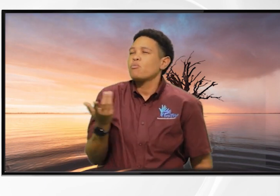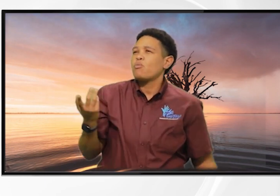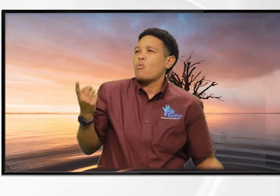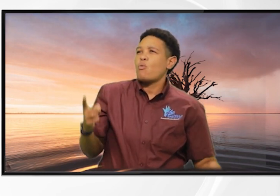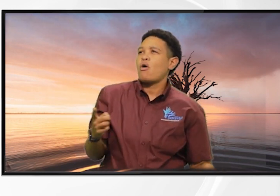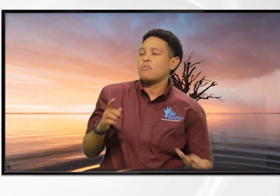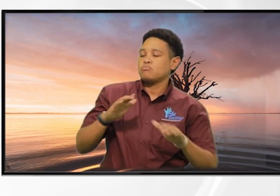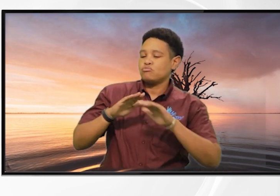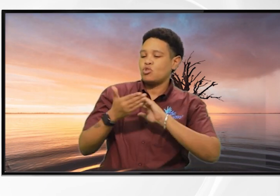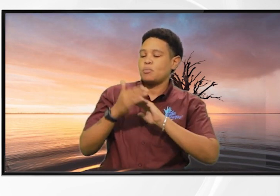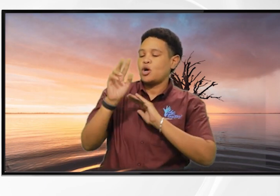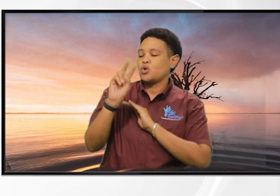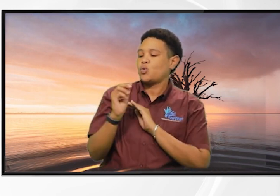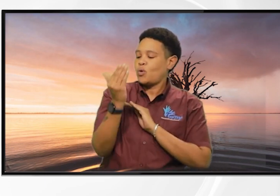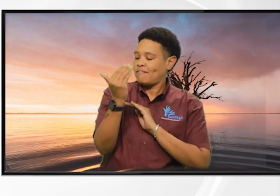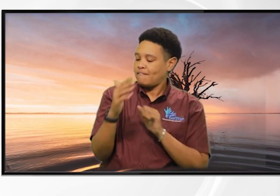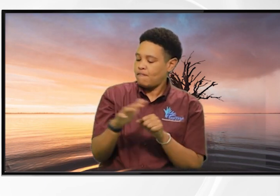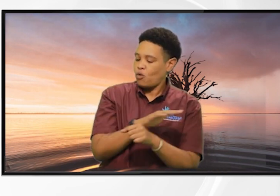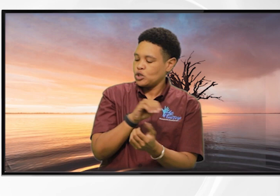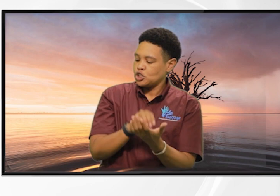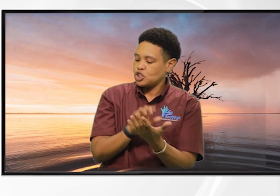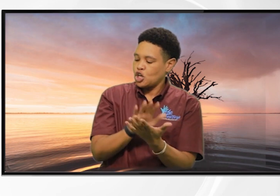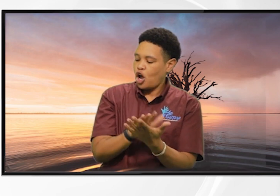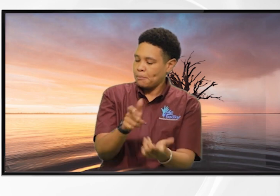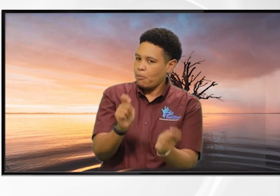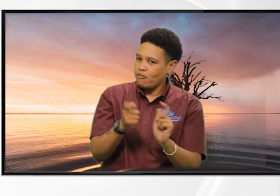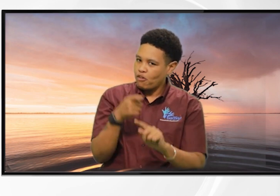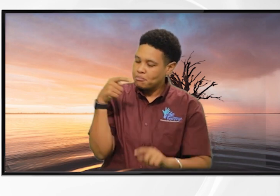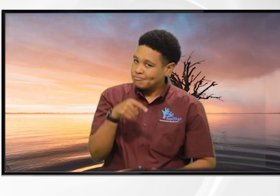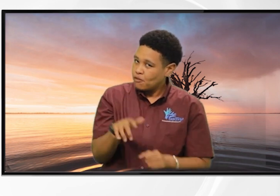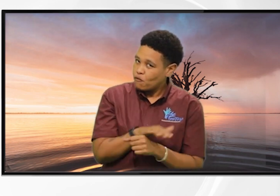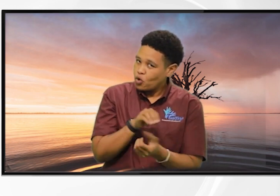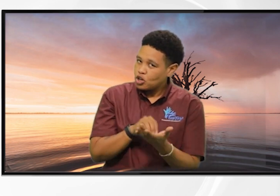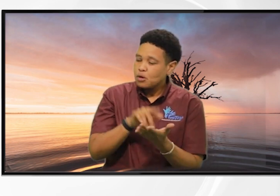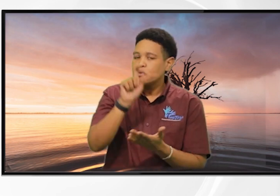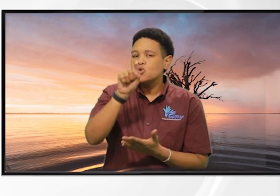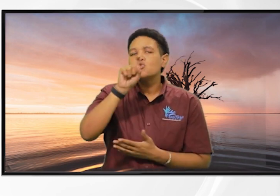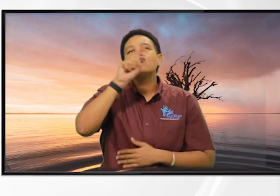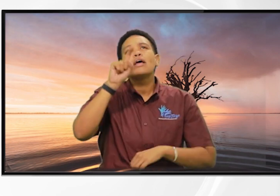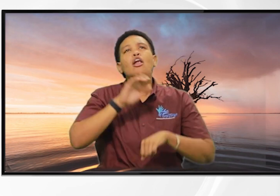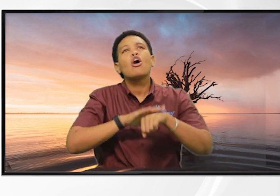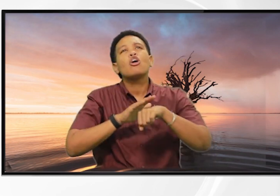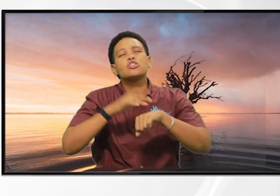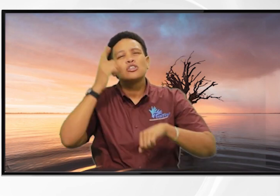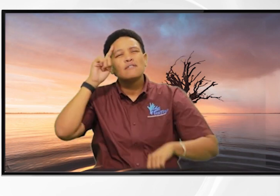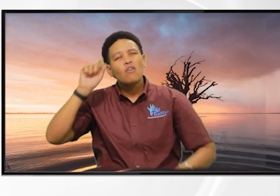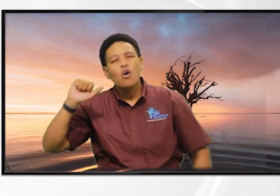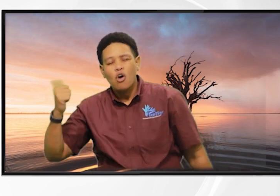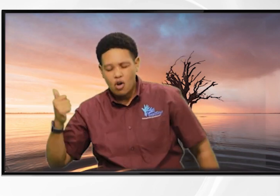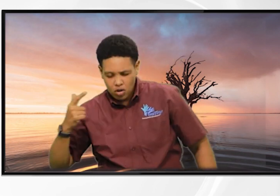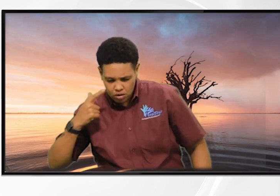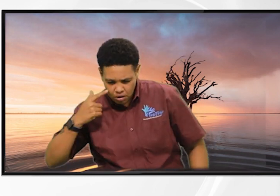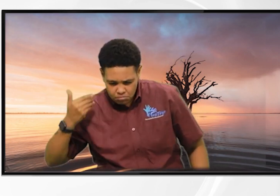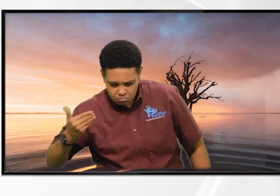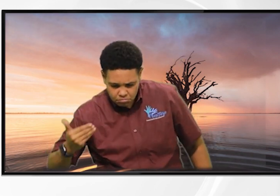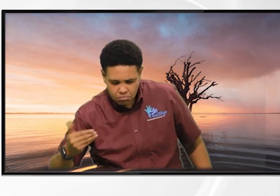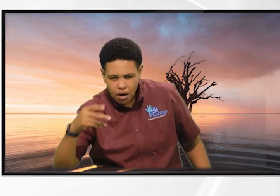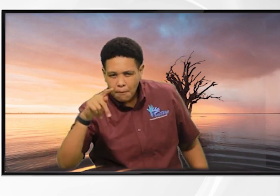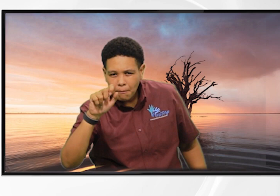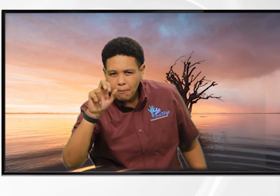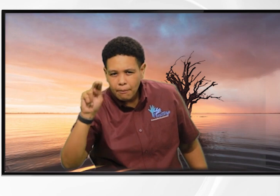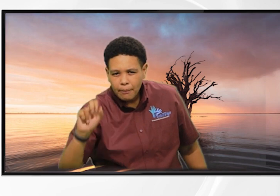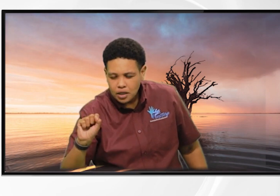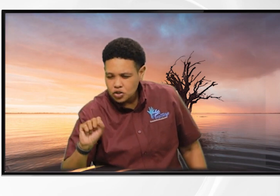from the State of the Climate Jamaica 2015 full document. The full document should be consulted for other